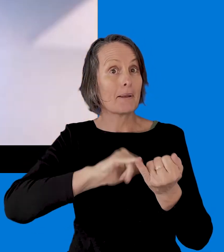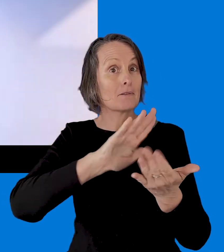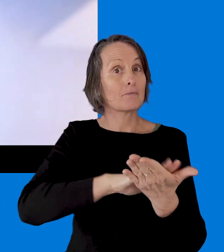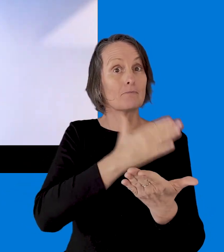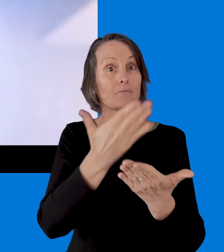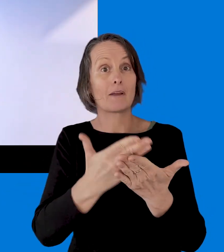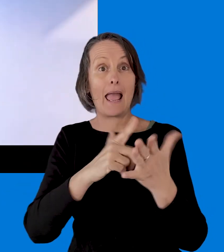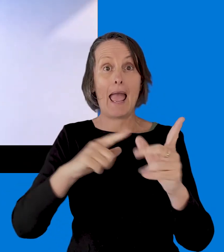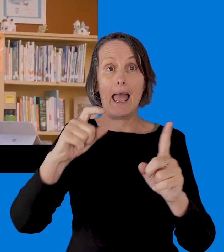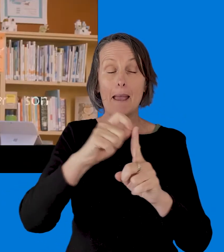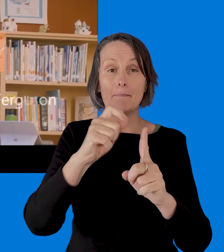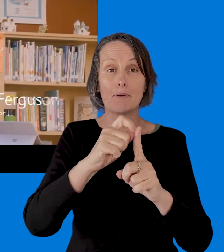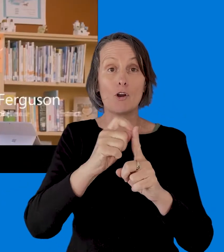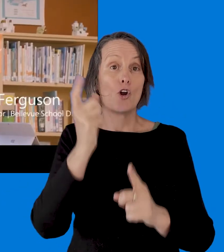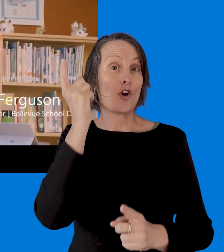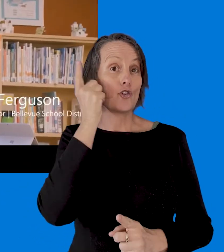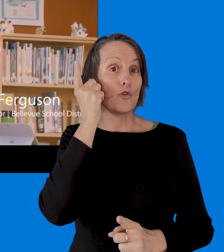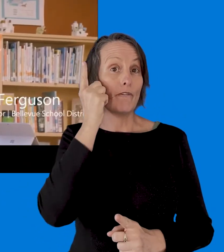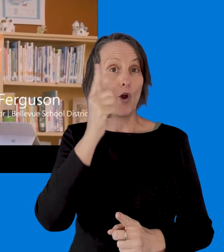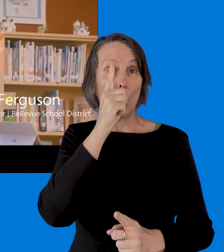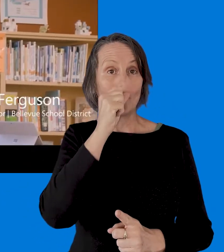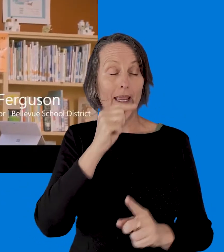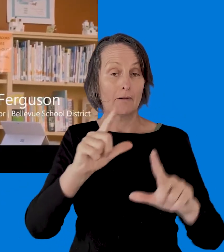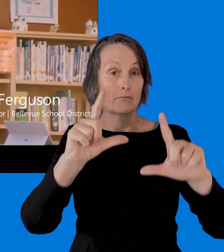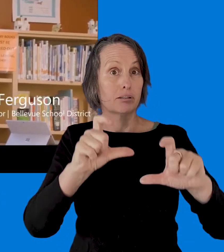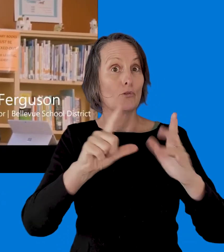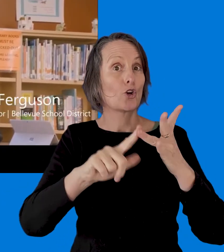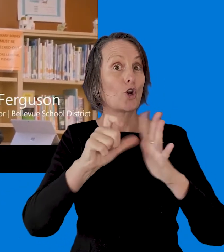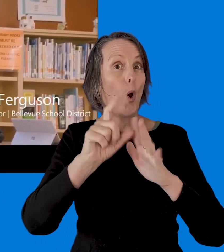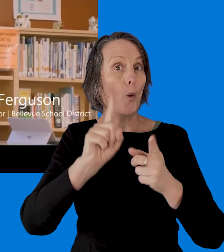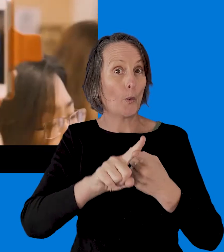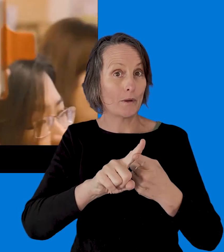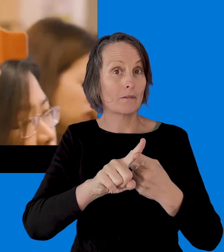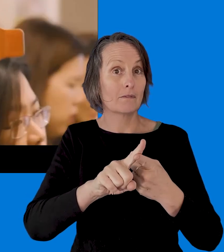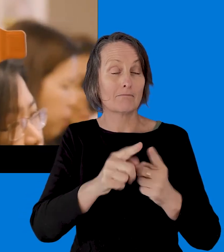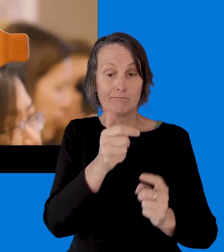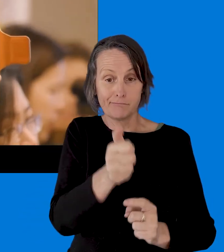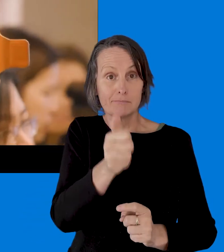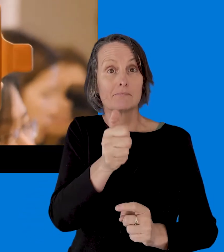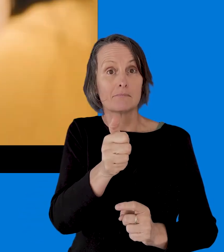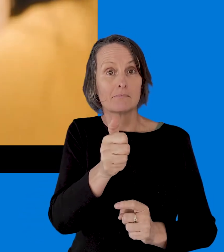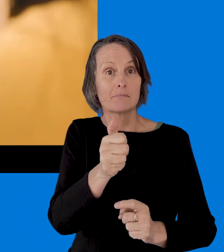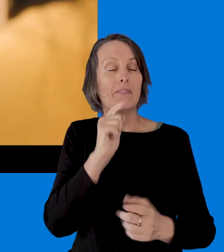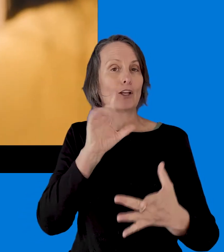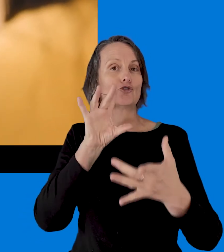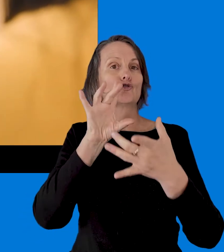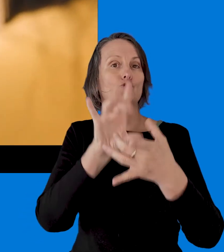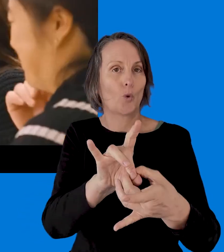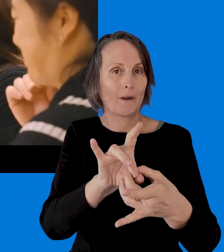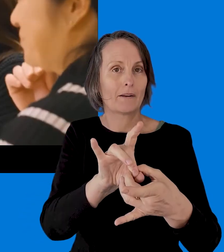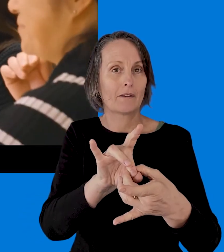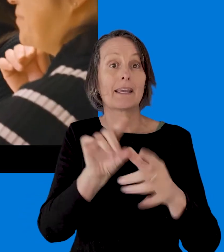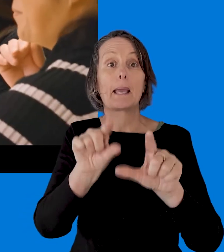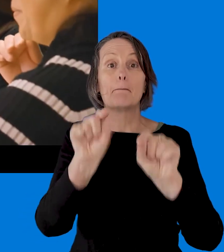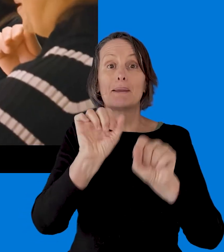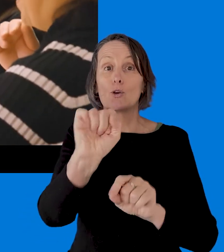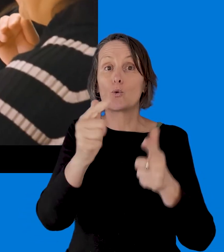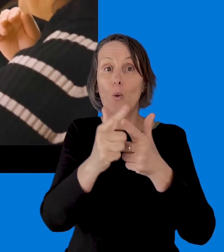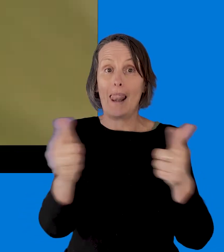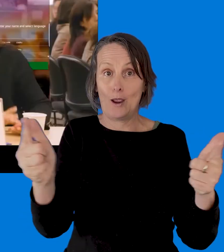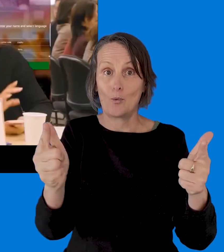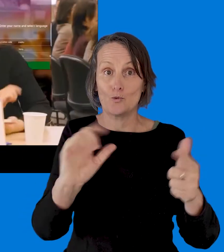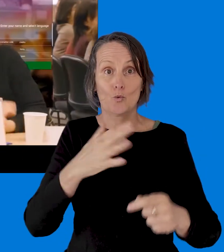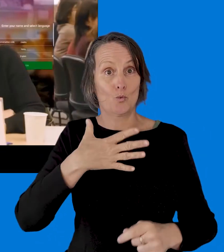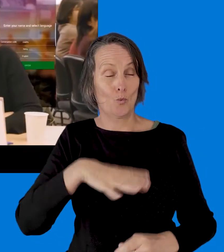Microsoft Translator app. Enable your phone to take a picture of this code, and then once you join, you're able to pick